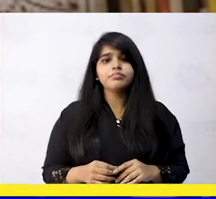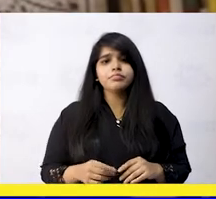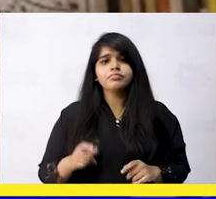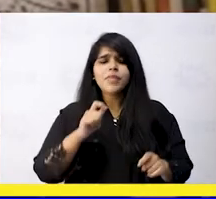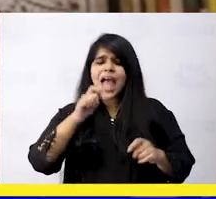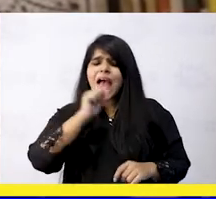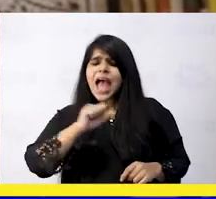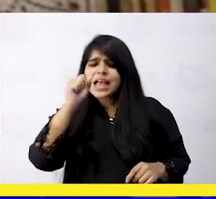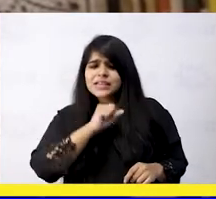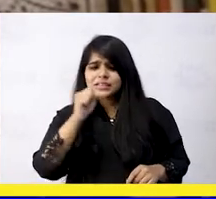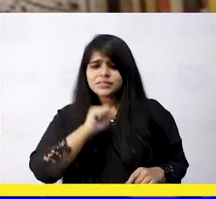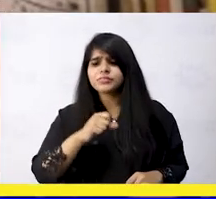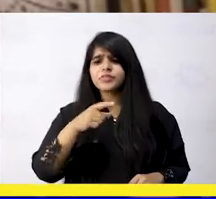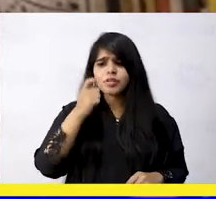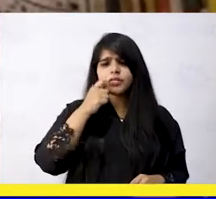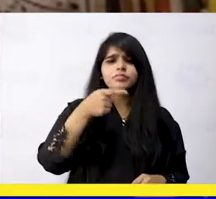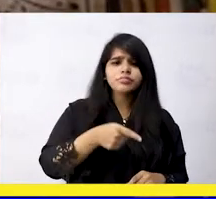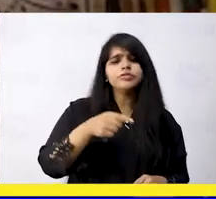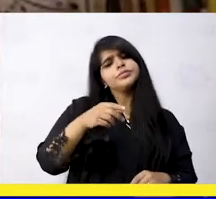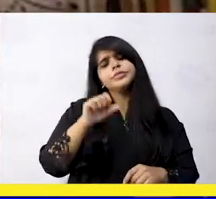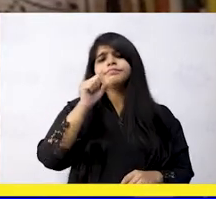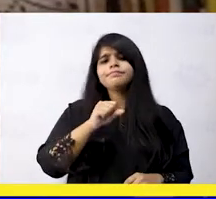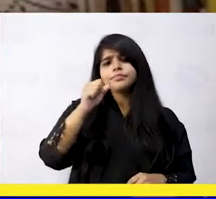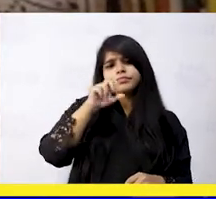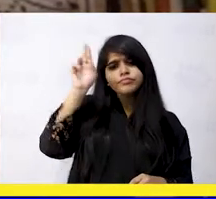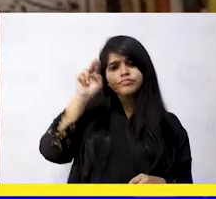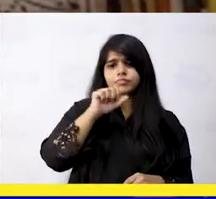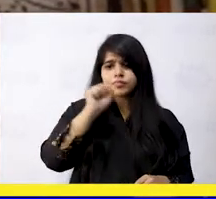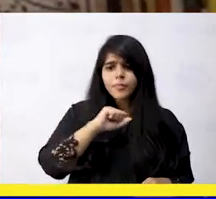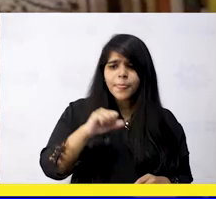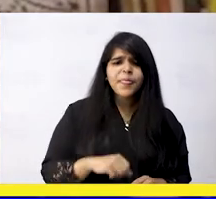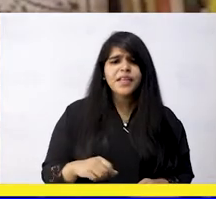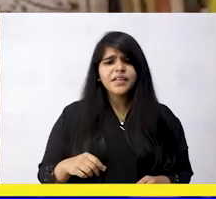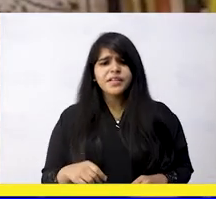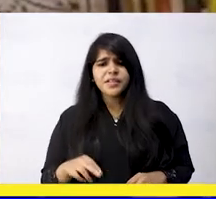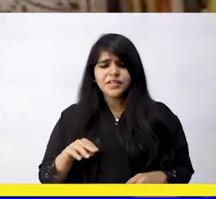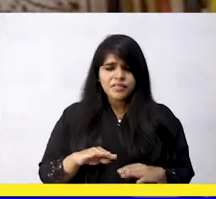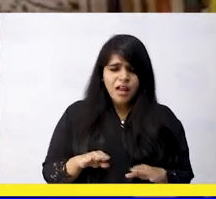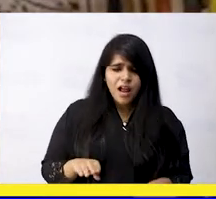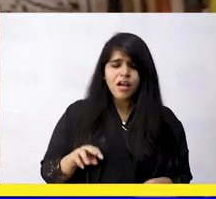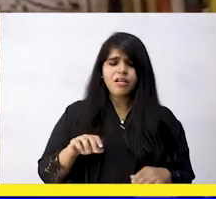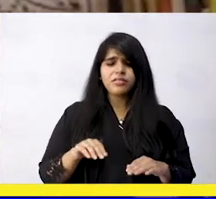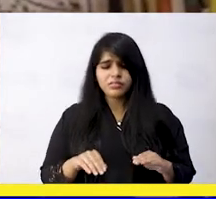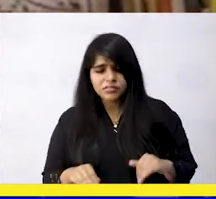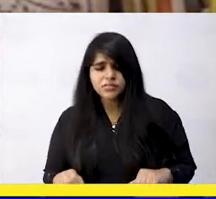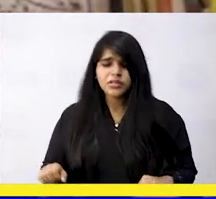the ice cream parlor to pick up some ice cream, where the hare was having ice cream also. And the tortoise was moving.